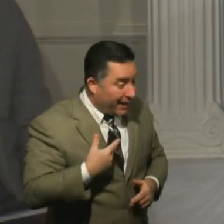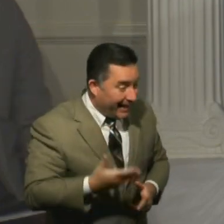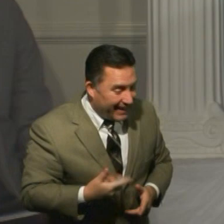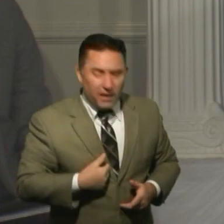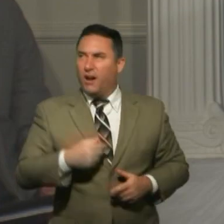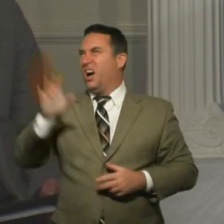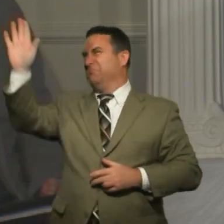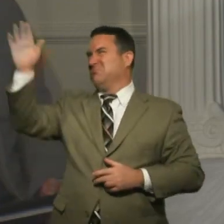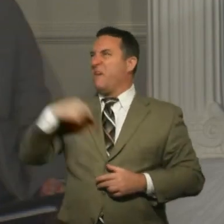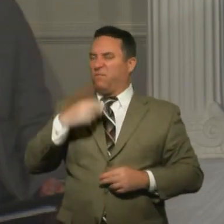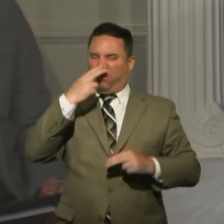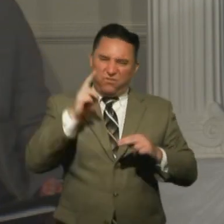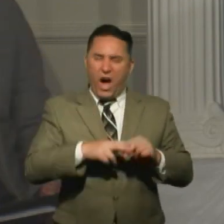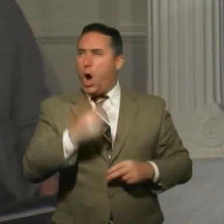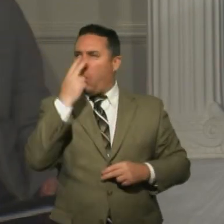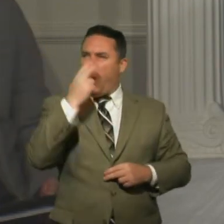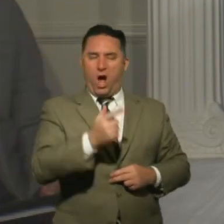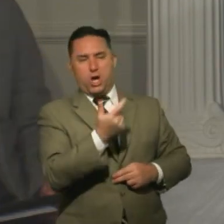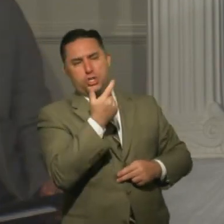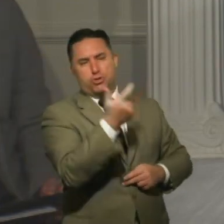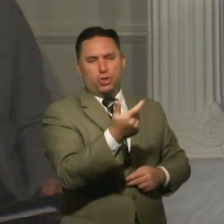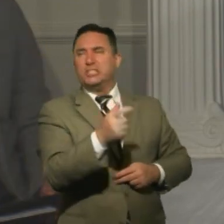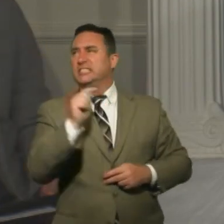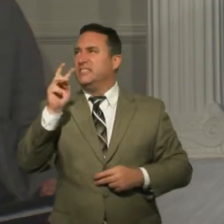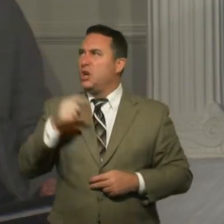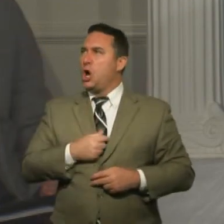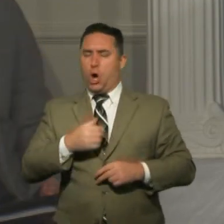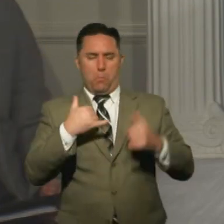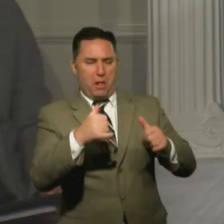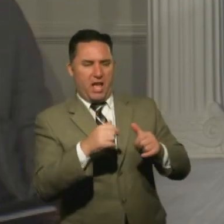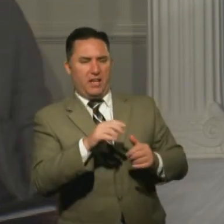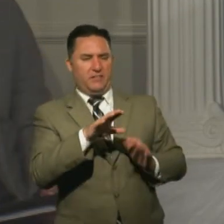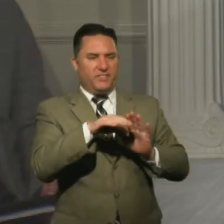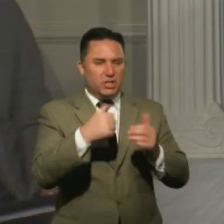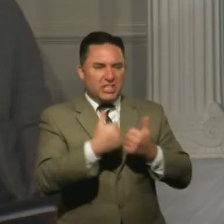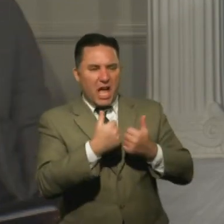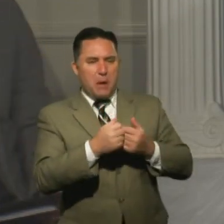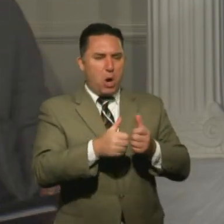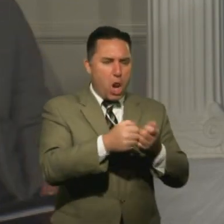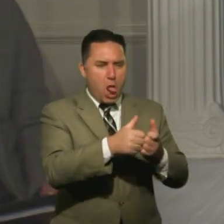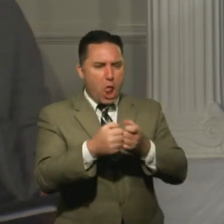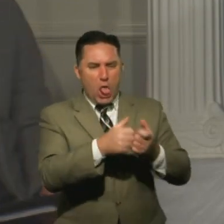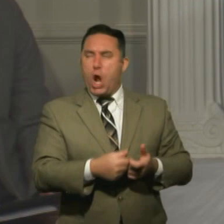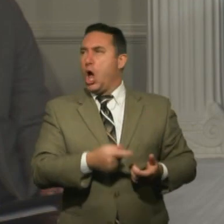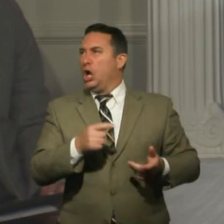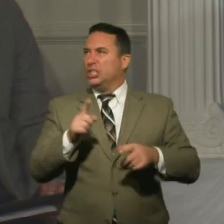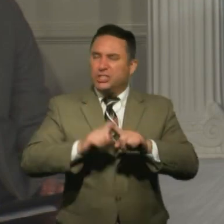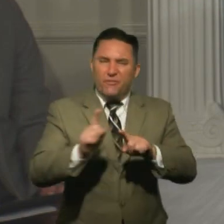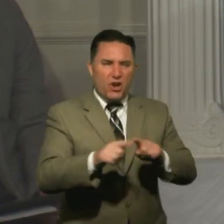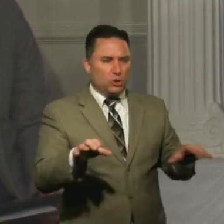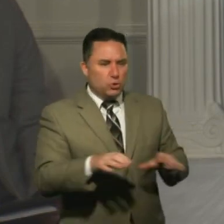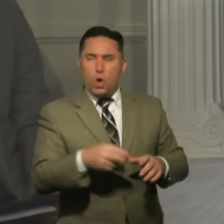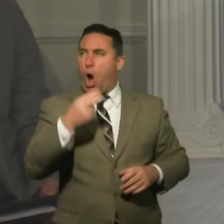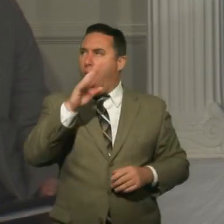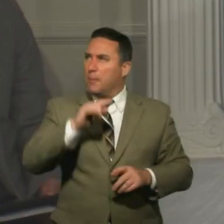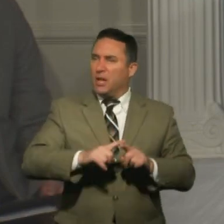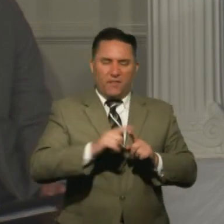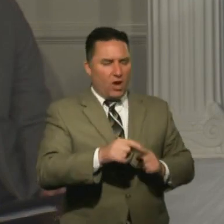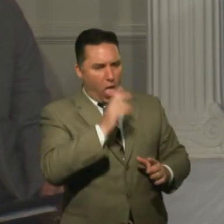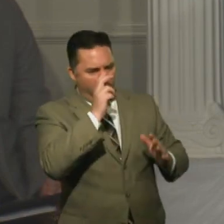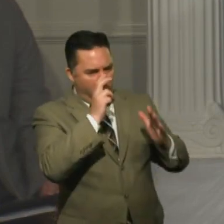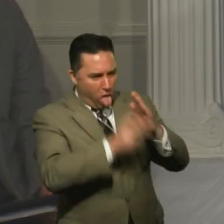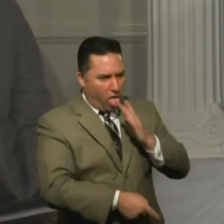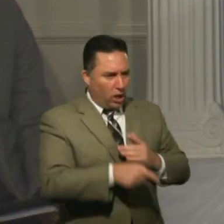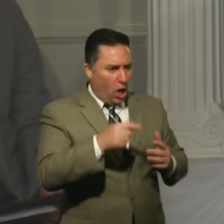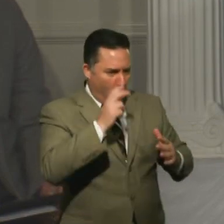have some fun over here. I want to watch this TV show. I want to play this video game. I'm going to get caught up in whatever this project is or this hobby is. And you get so caught